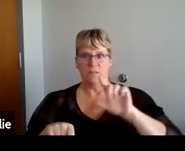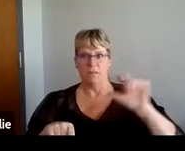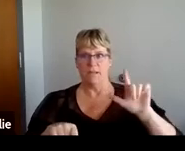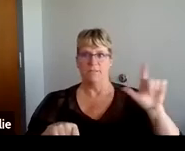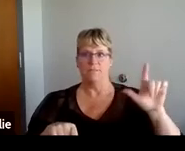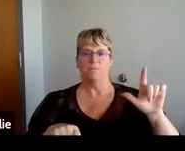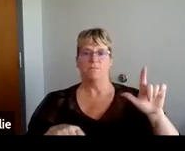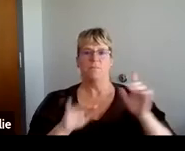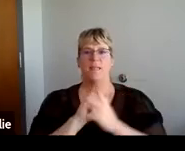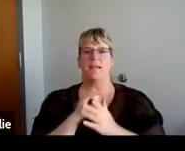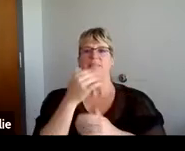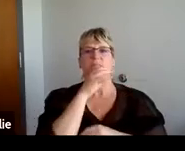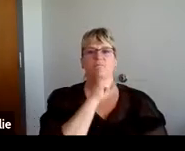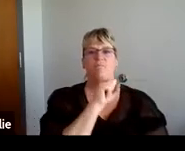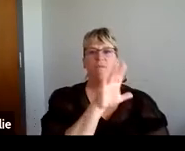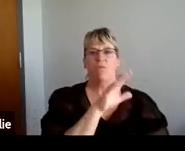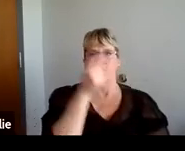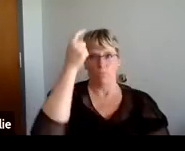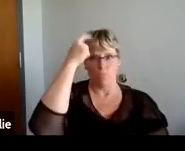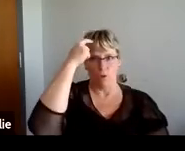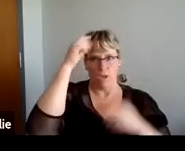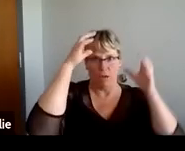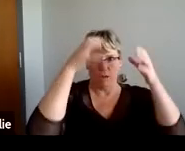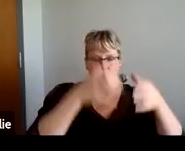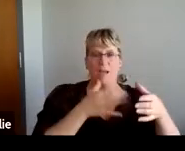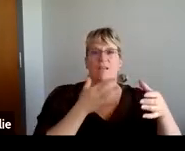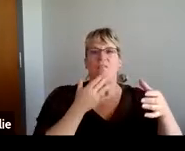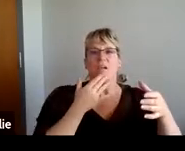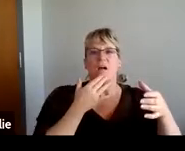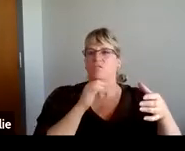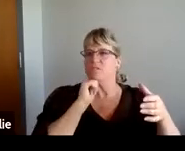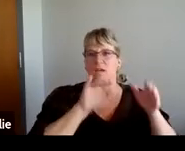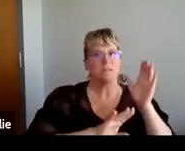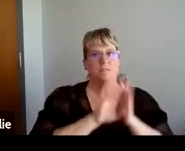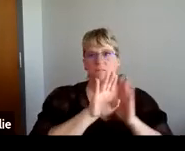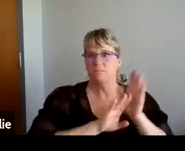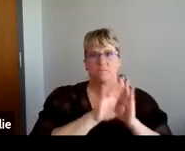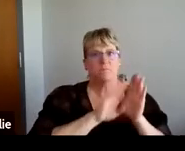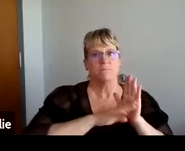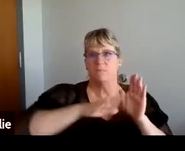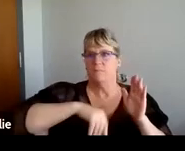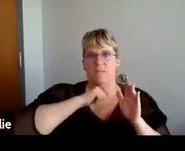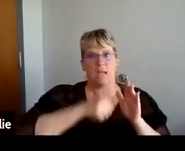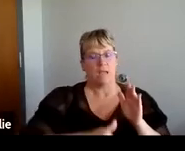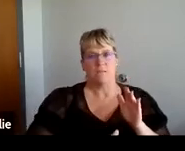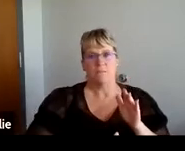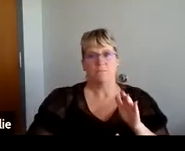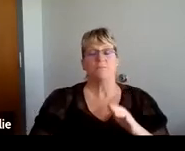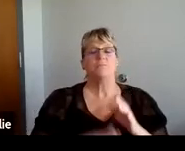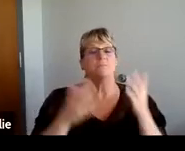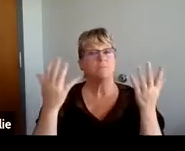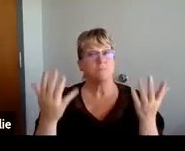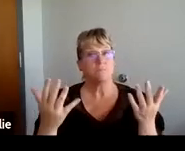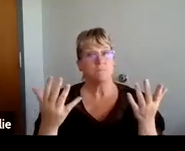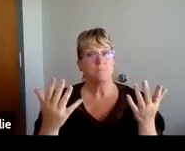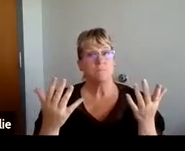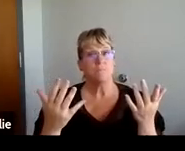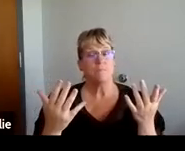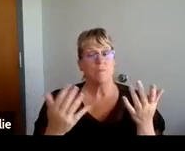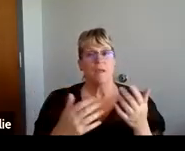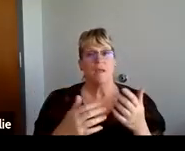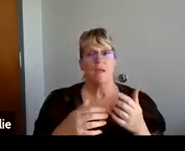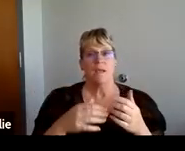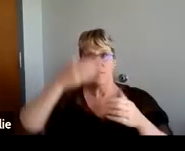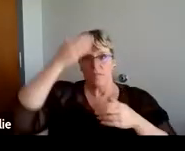is a 5-year-old brain. All of those colors are undeveloped portions of the brain, in particular, the prefrontal